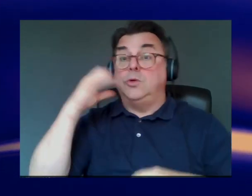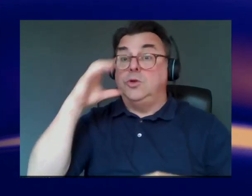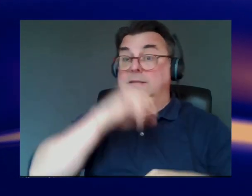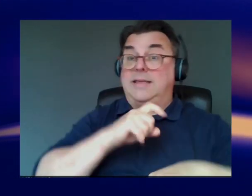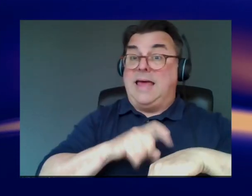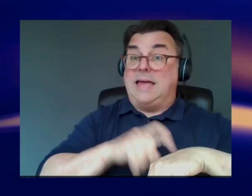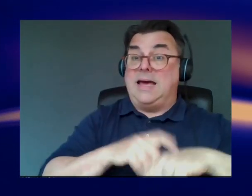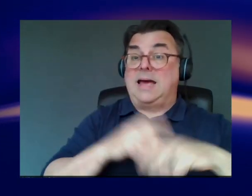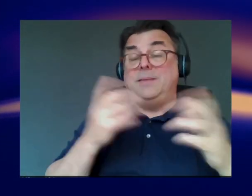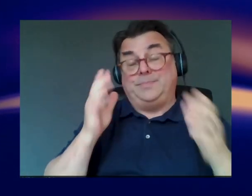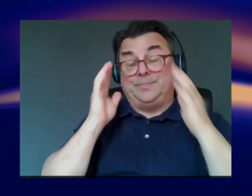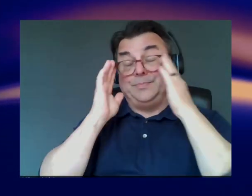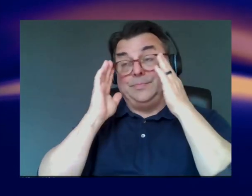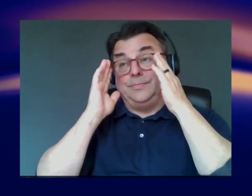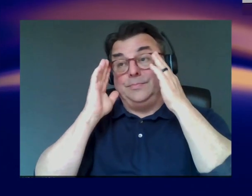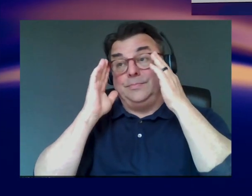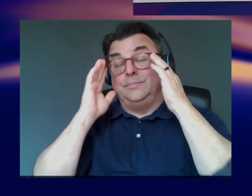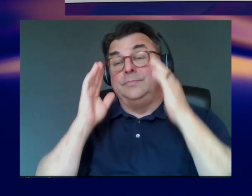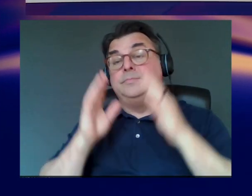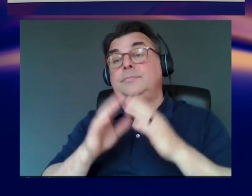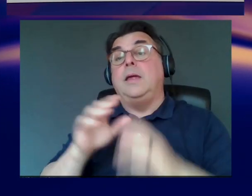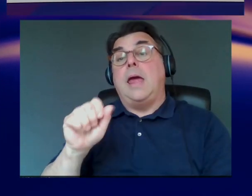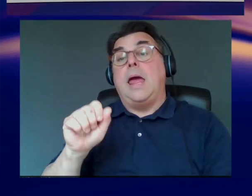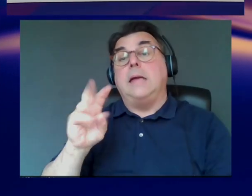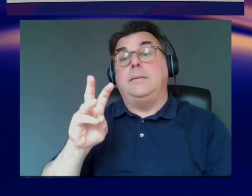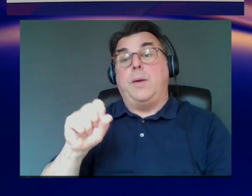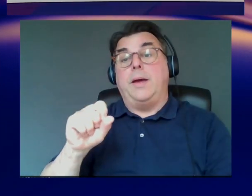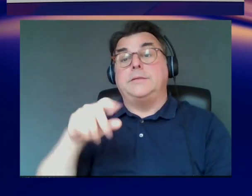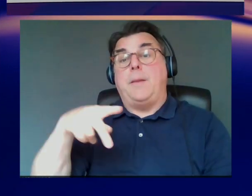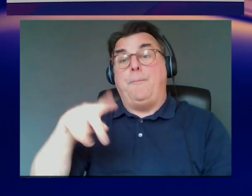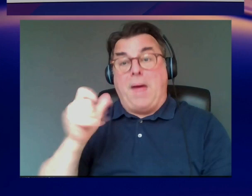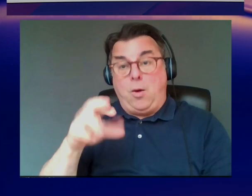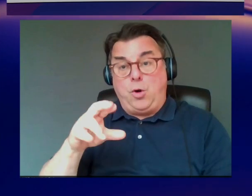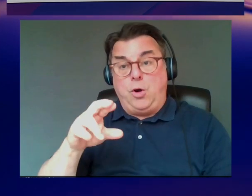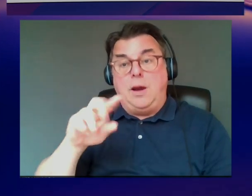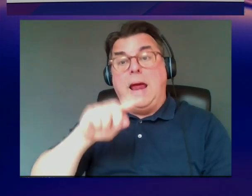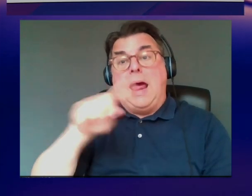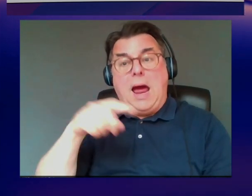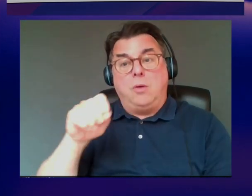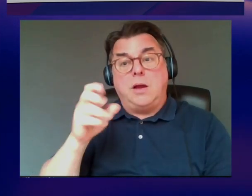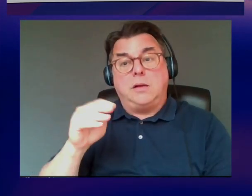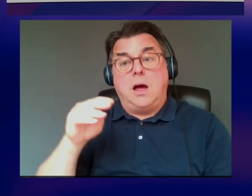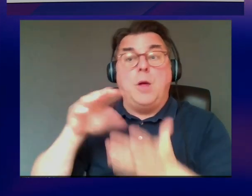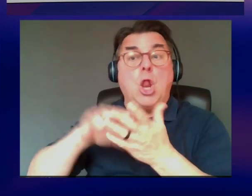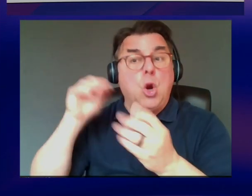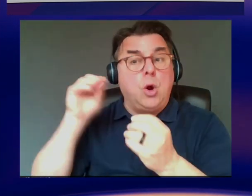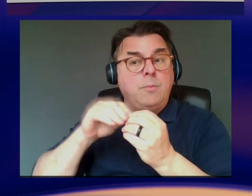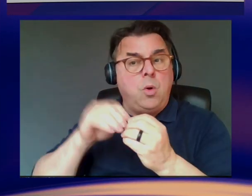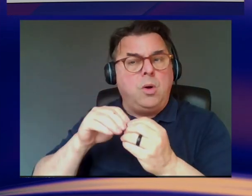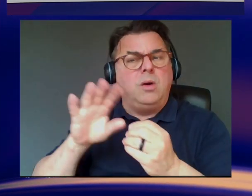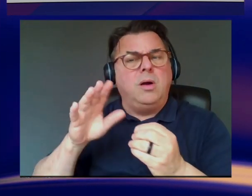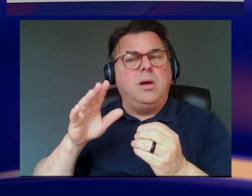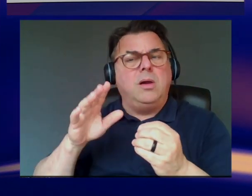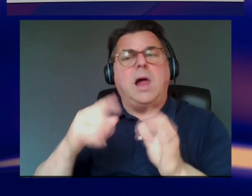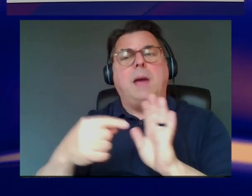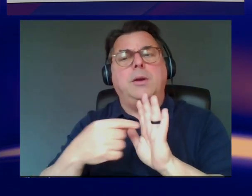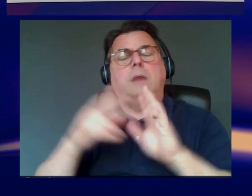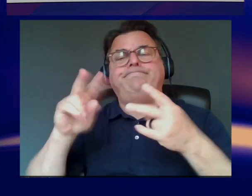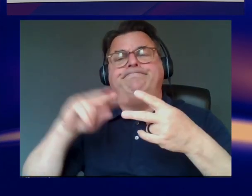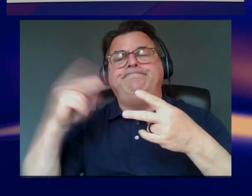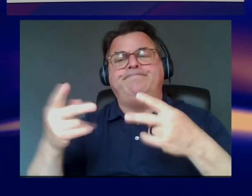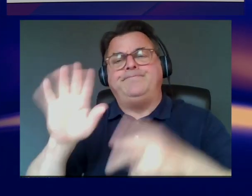with a live show, right, is that you have to be able to show up at a specific time. But what happens if you can't make it to